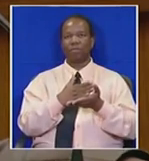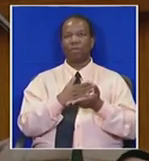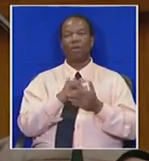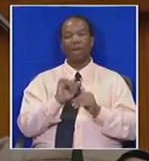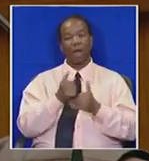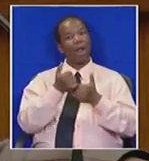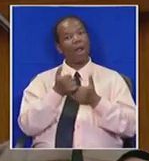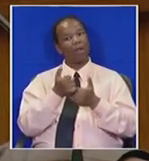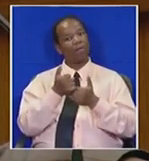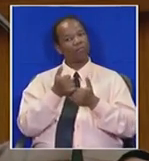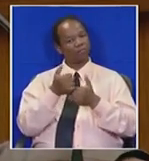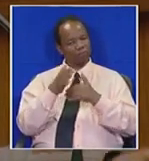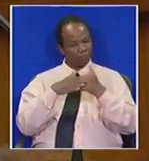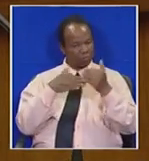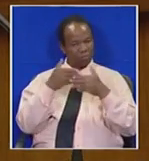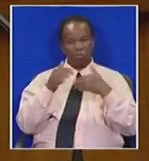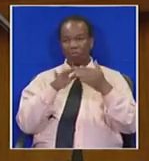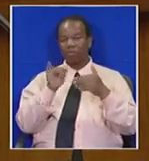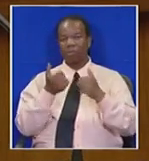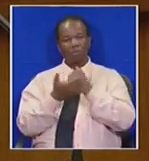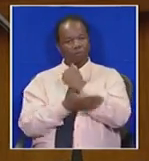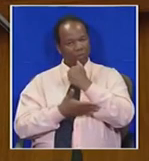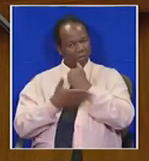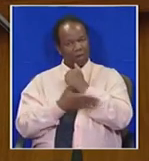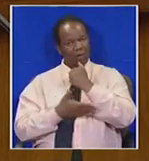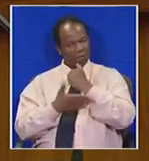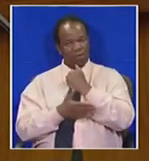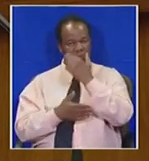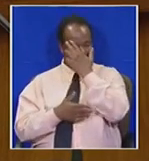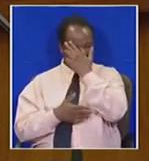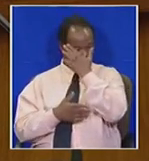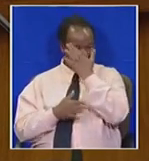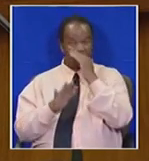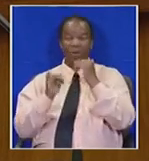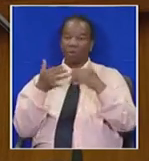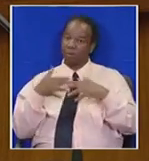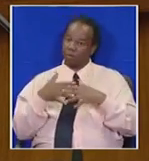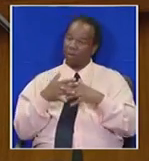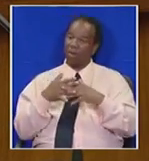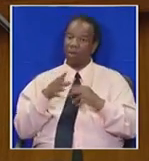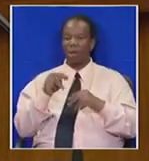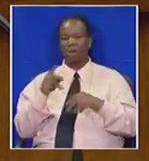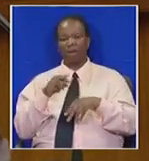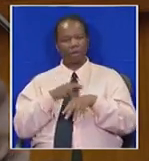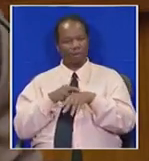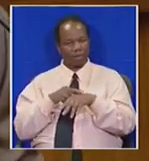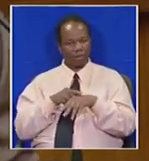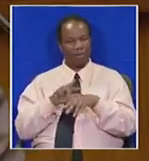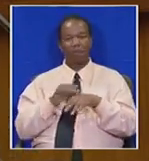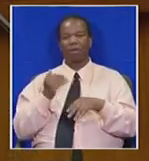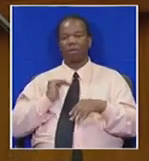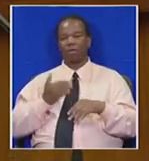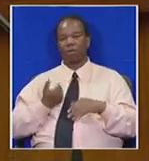blocks in the Constitution and building of a democratic, united, non-sexist, non-racial, and prosperous